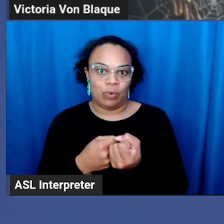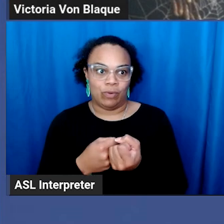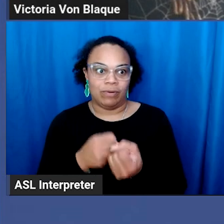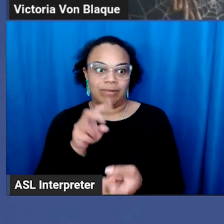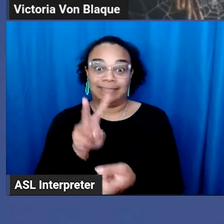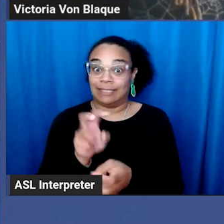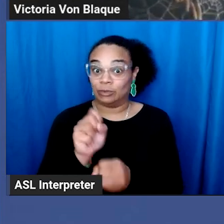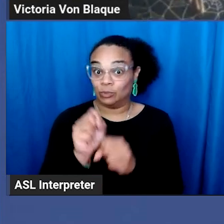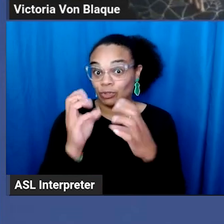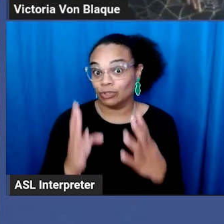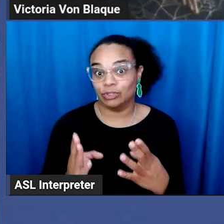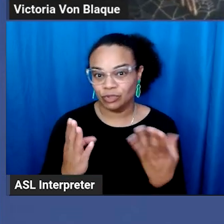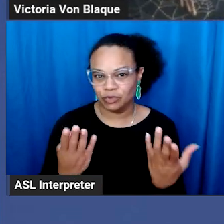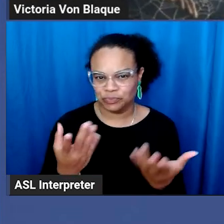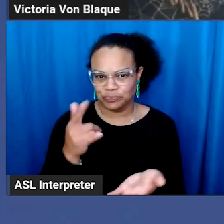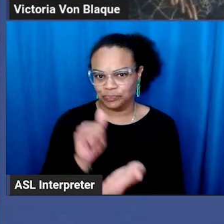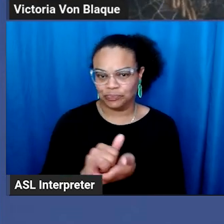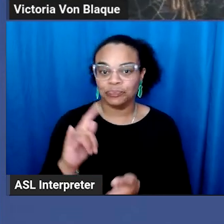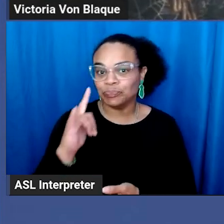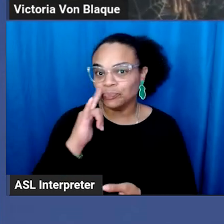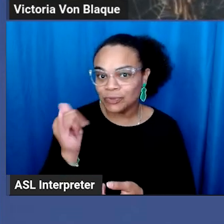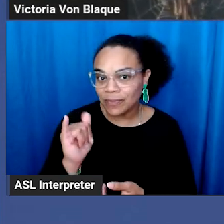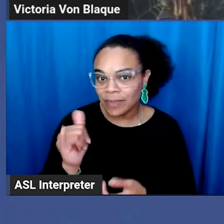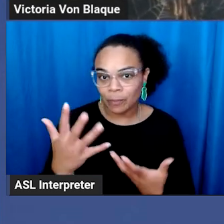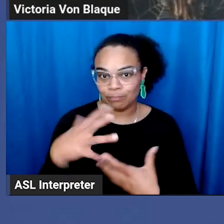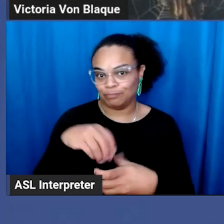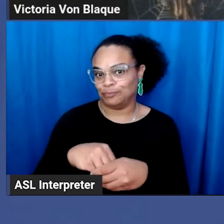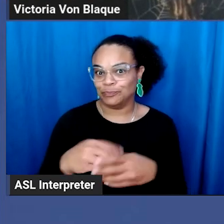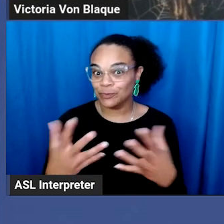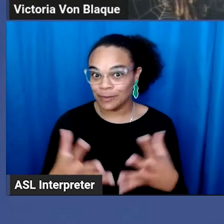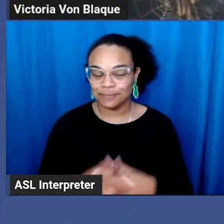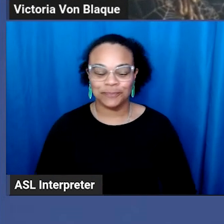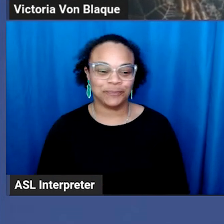workers and what that might look like.